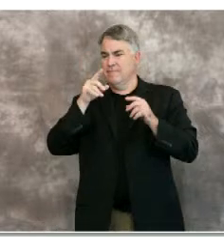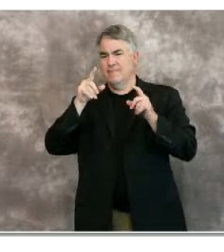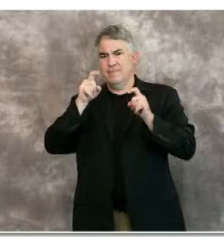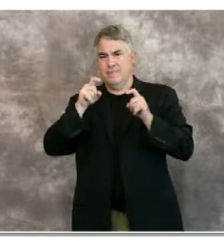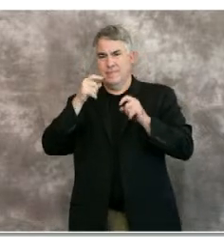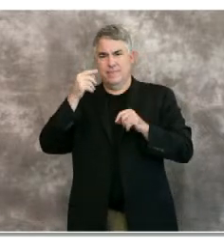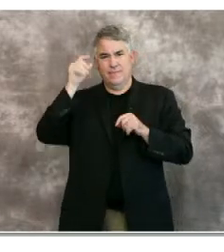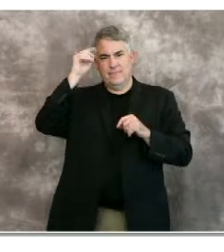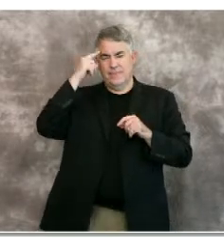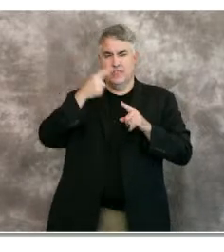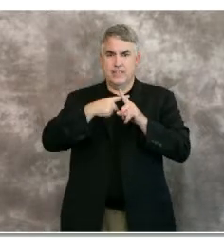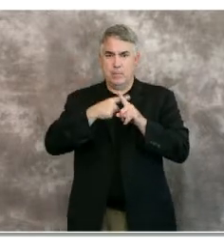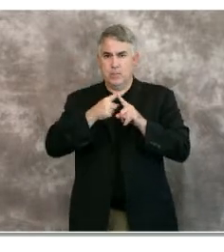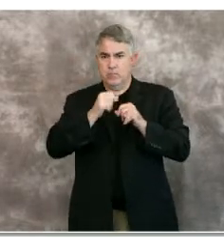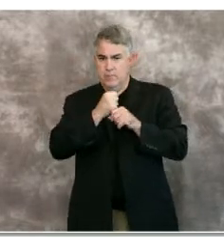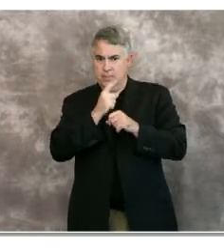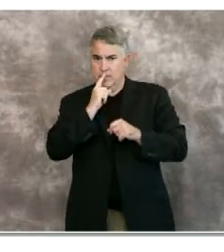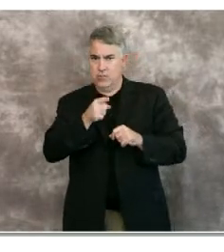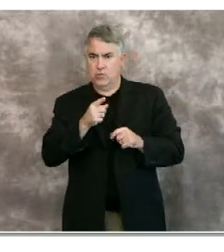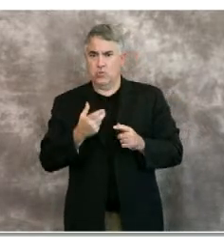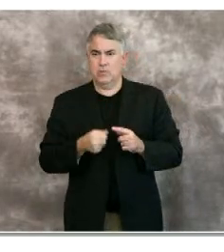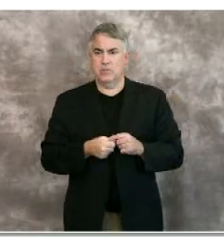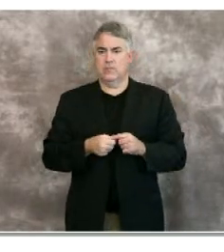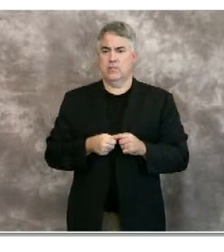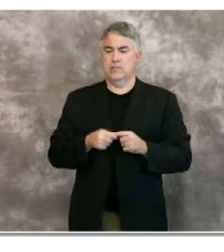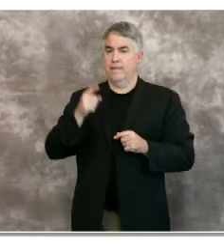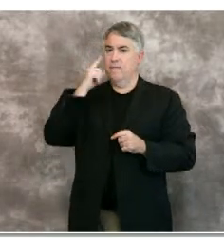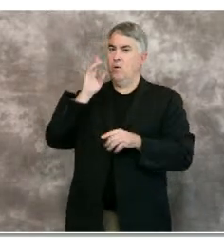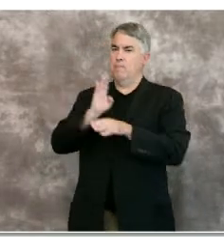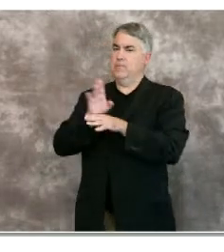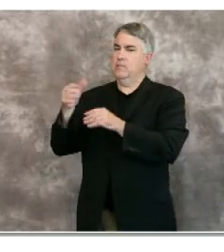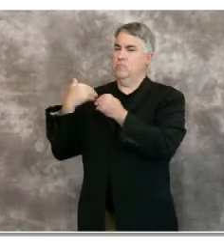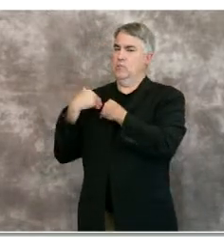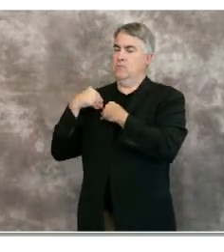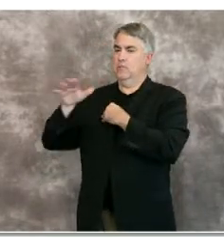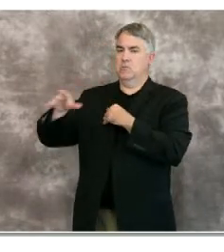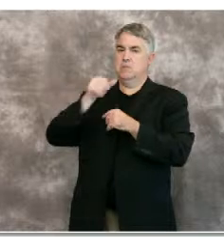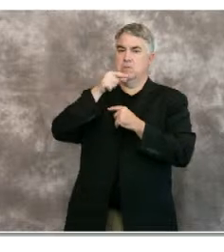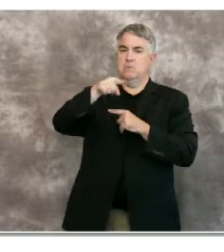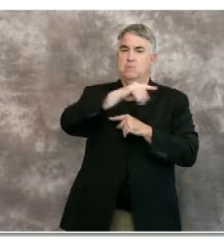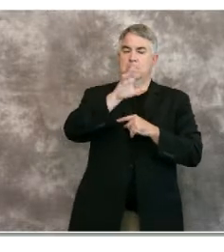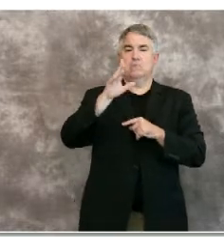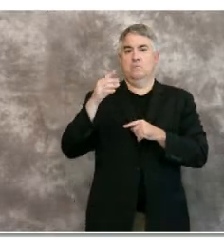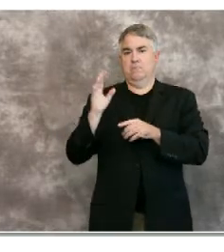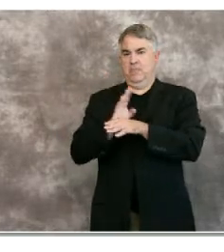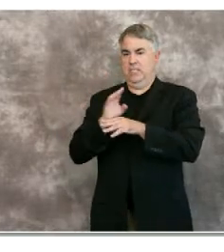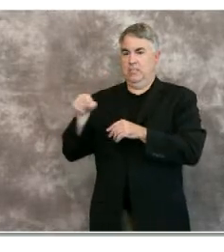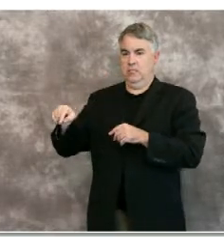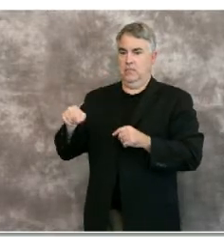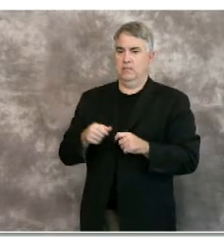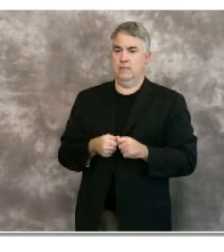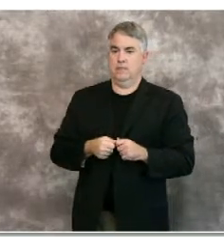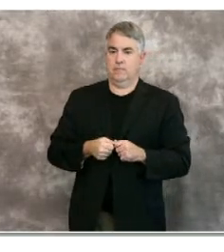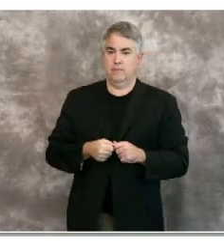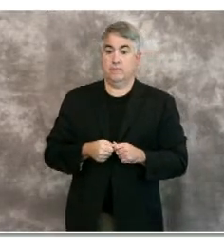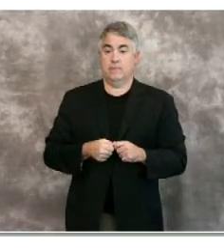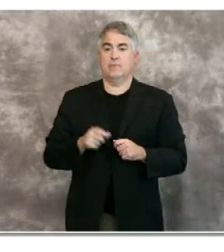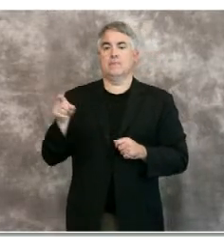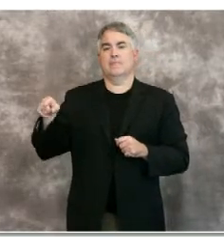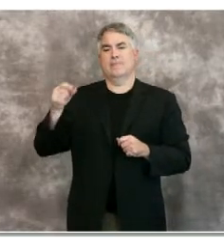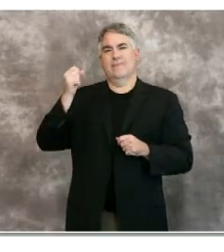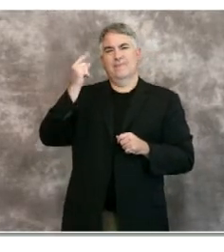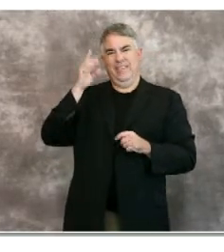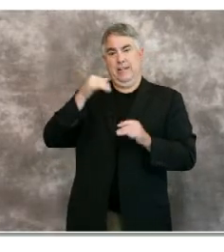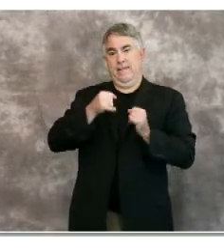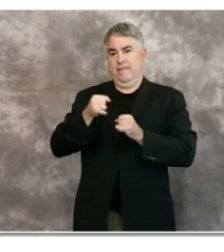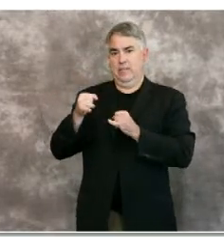of disease. That is for businesses. This slide identifies what individuals should